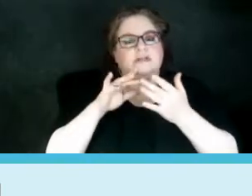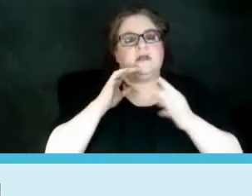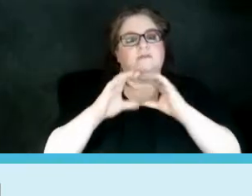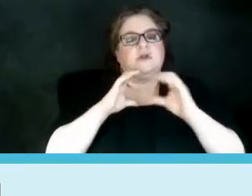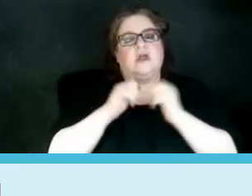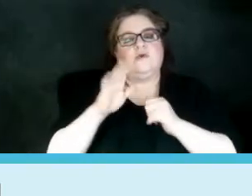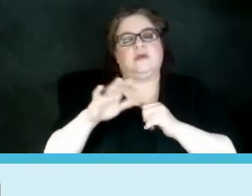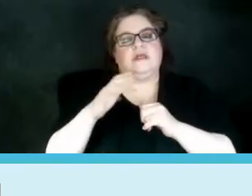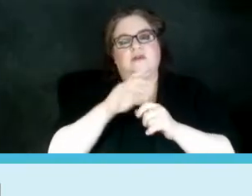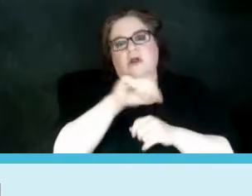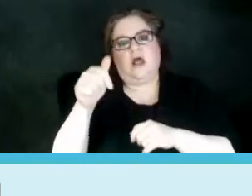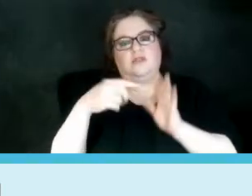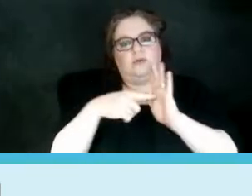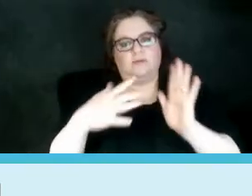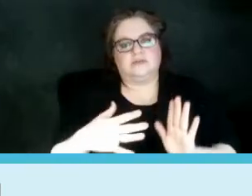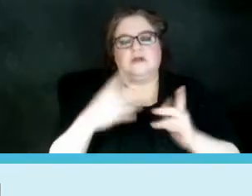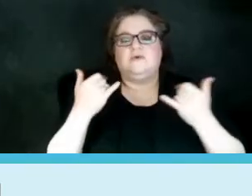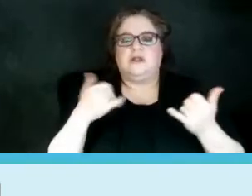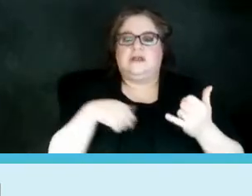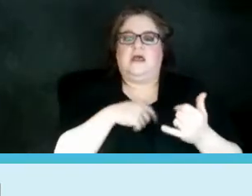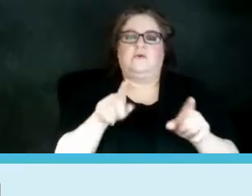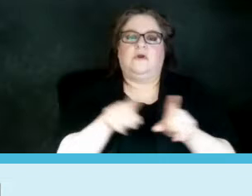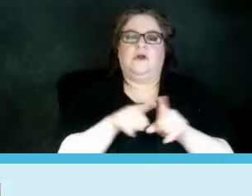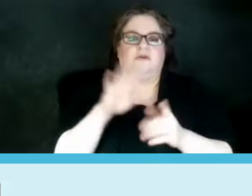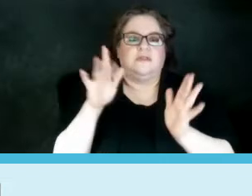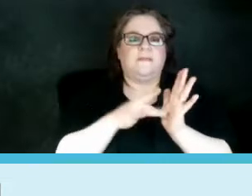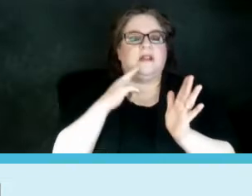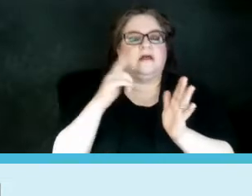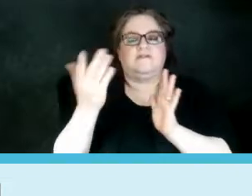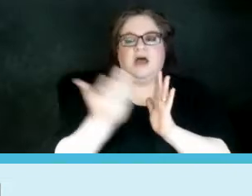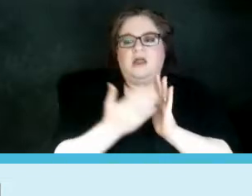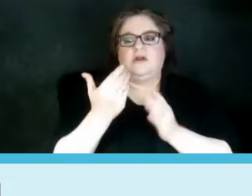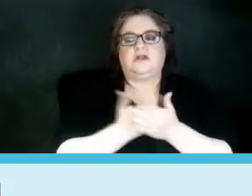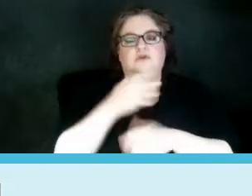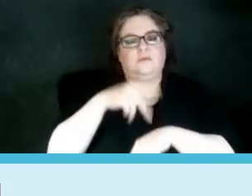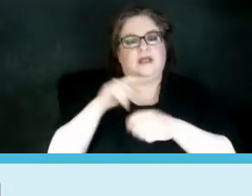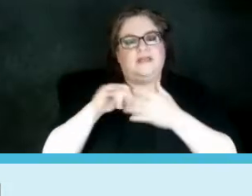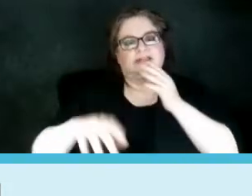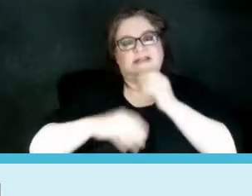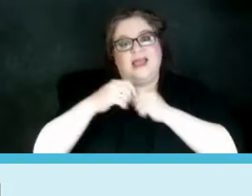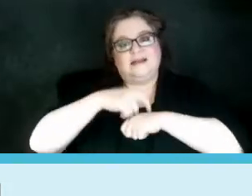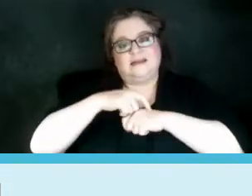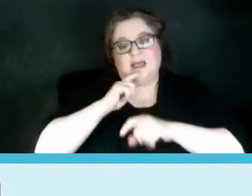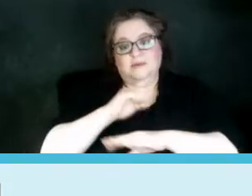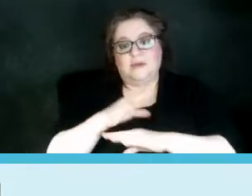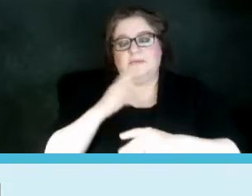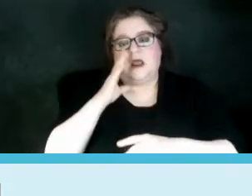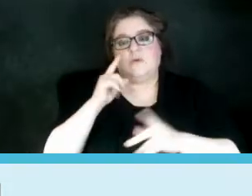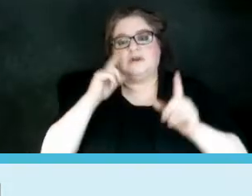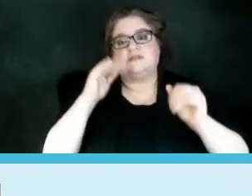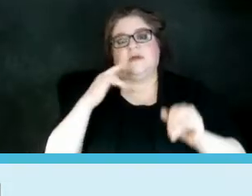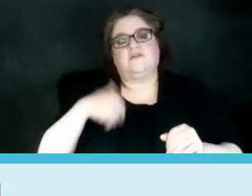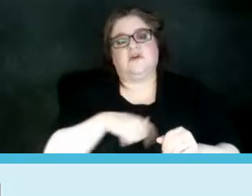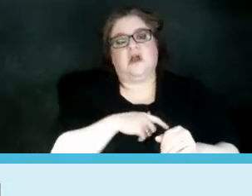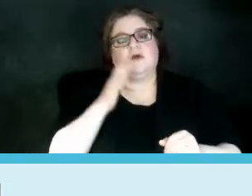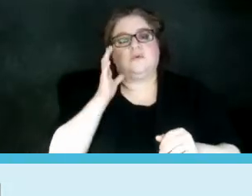your fellow representatives. Right now, we're also in the middle of hiring a new principal, so that is an added time commitment. I would expect for us, like, we're